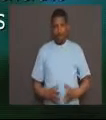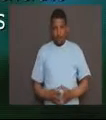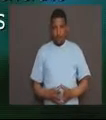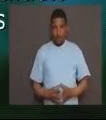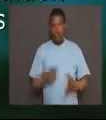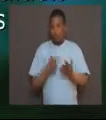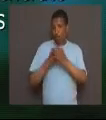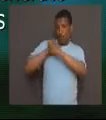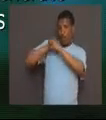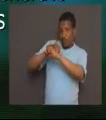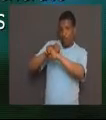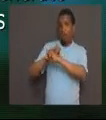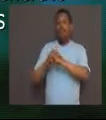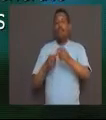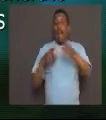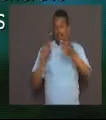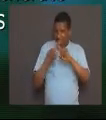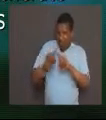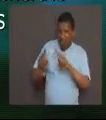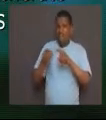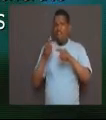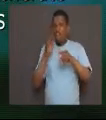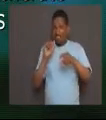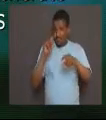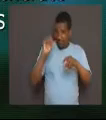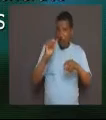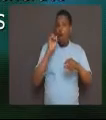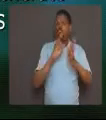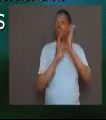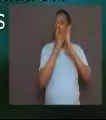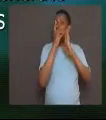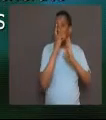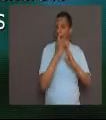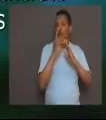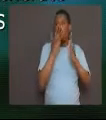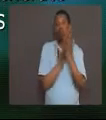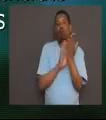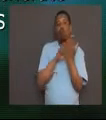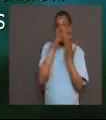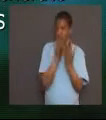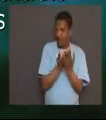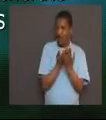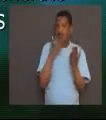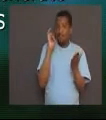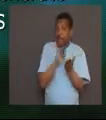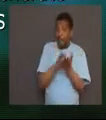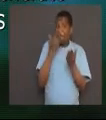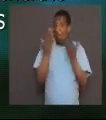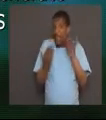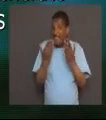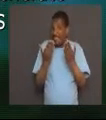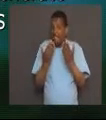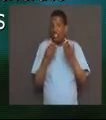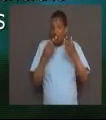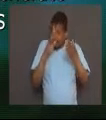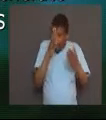To prevent the adverse effects of developmental proposals that may